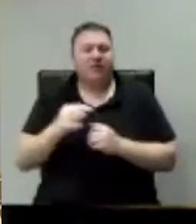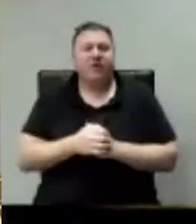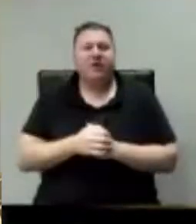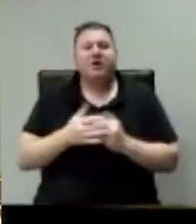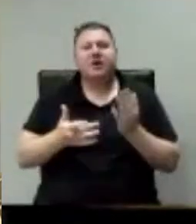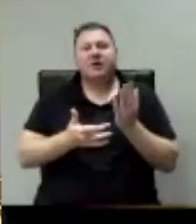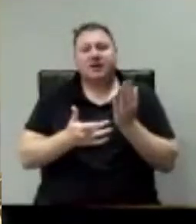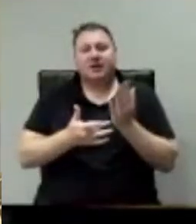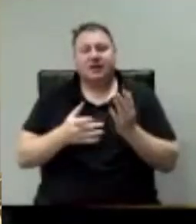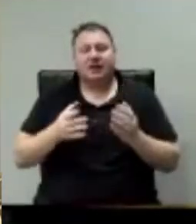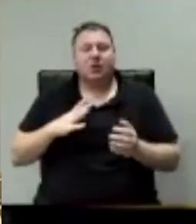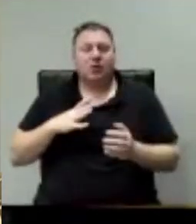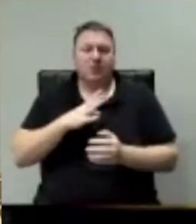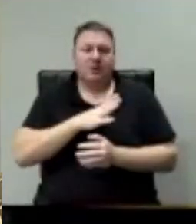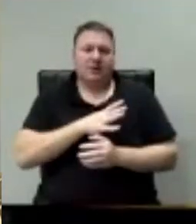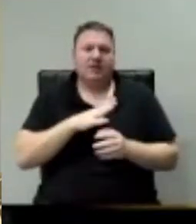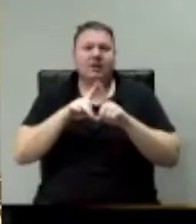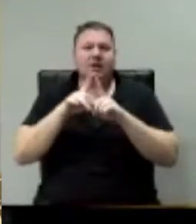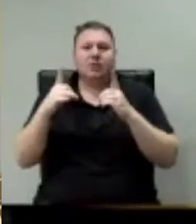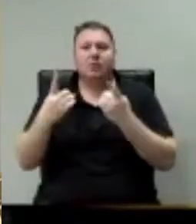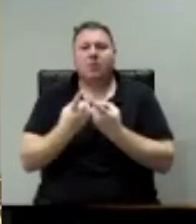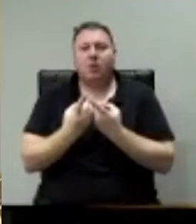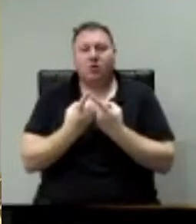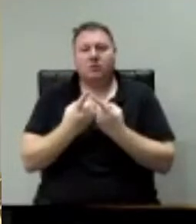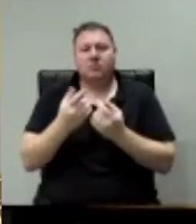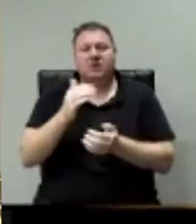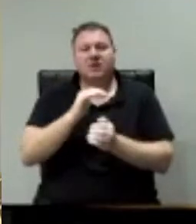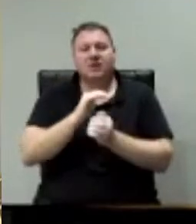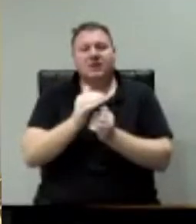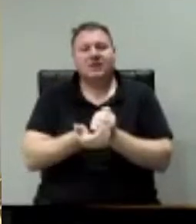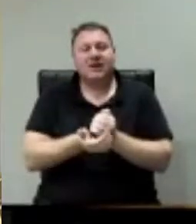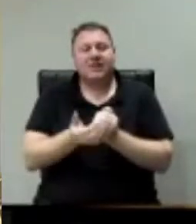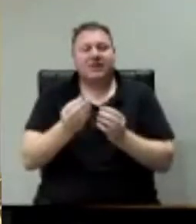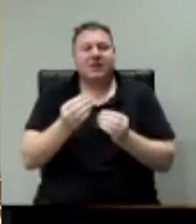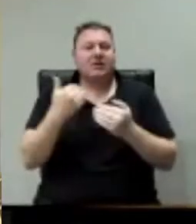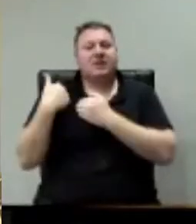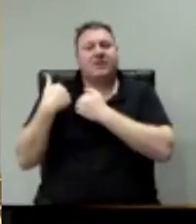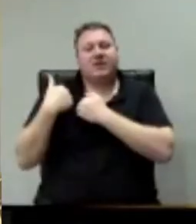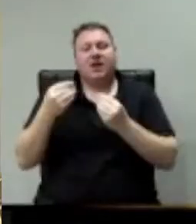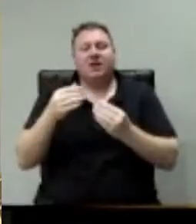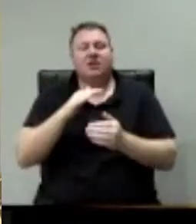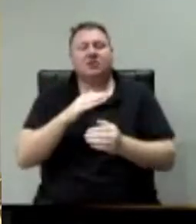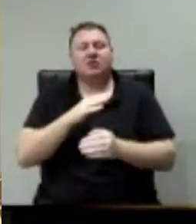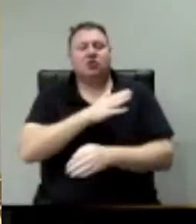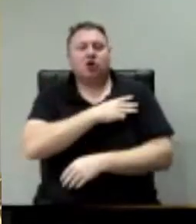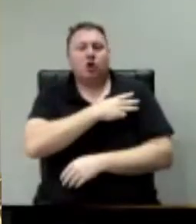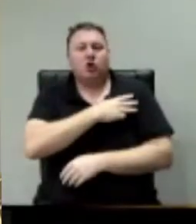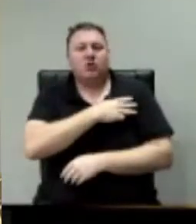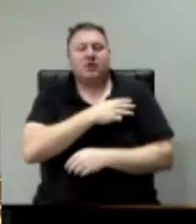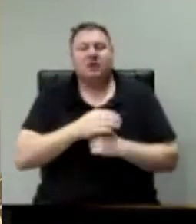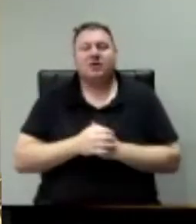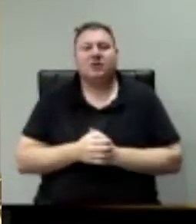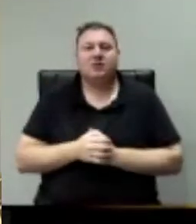with the Department of Safety and Security. And I spend